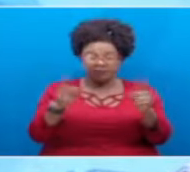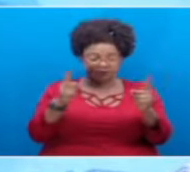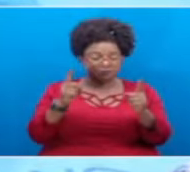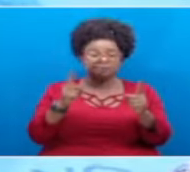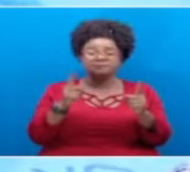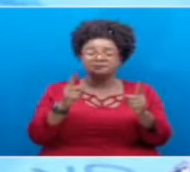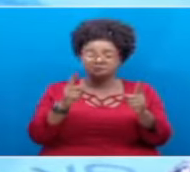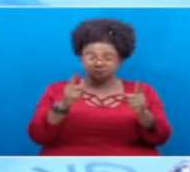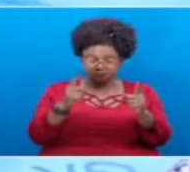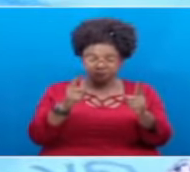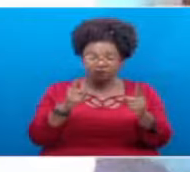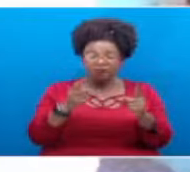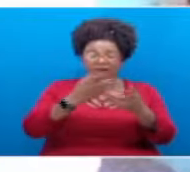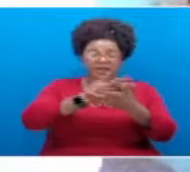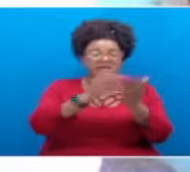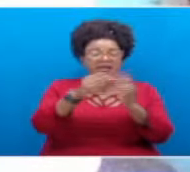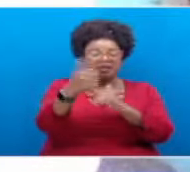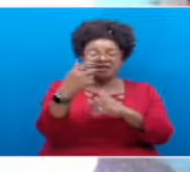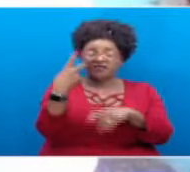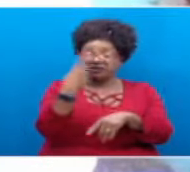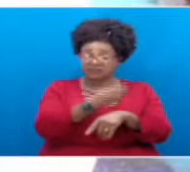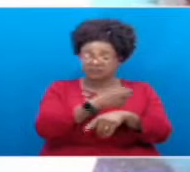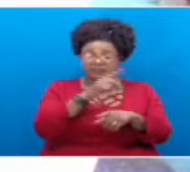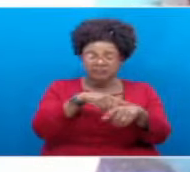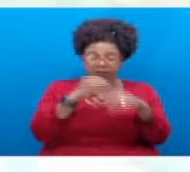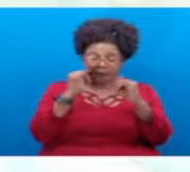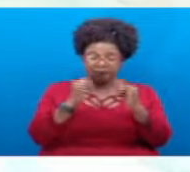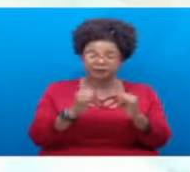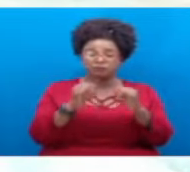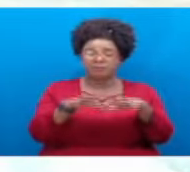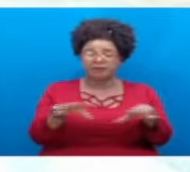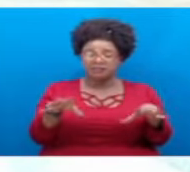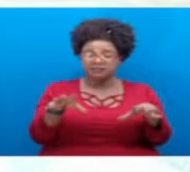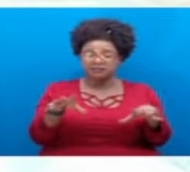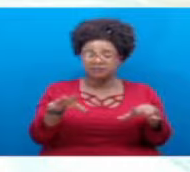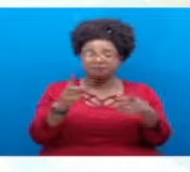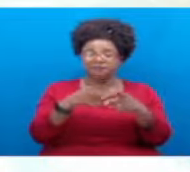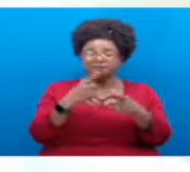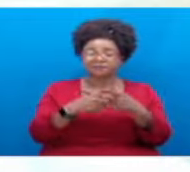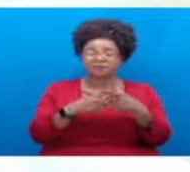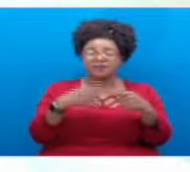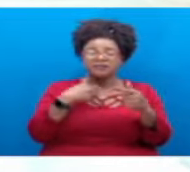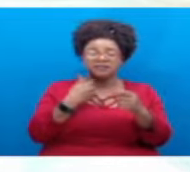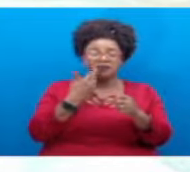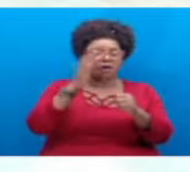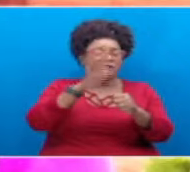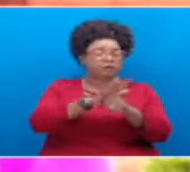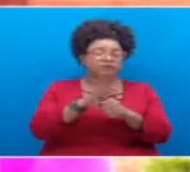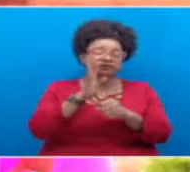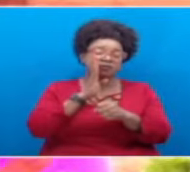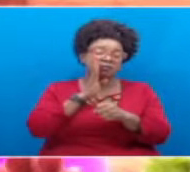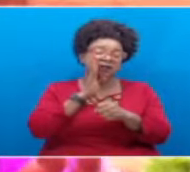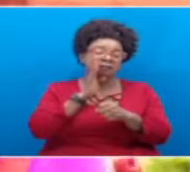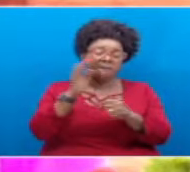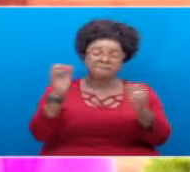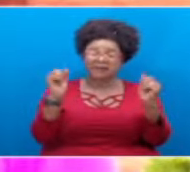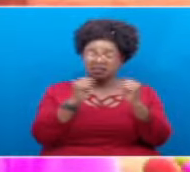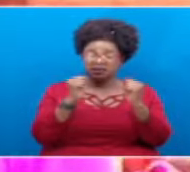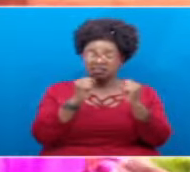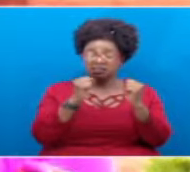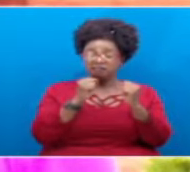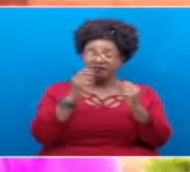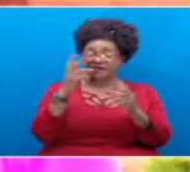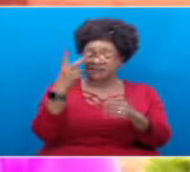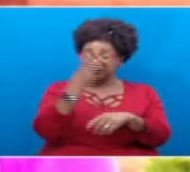Just like any other vaccine, when the vaccine is new in the market, it has a lot of rumors. Malaria vaccine, I can say from my